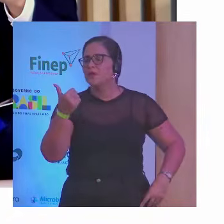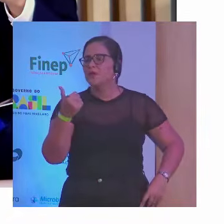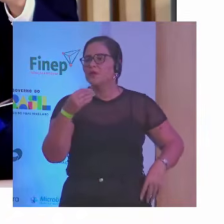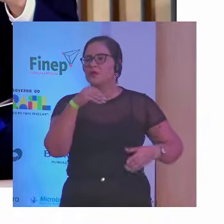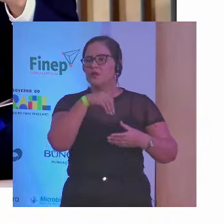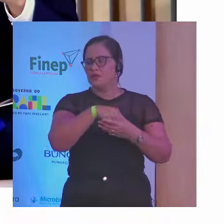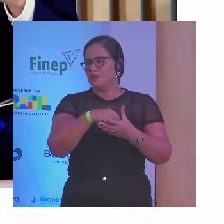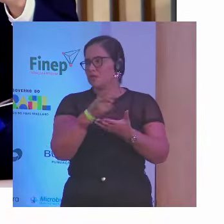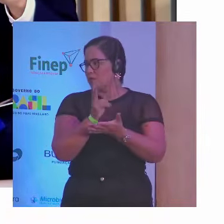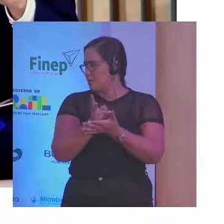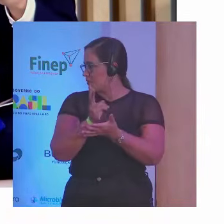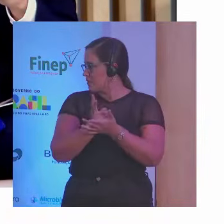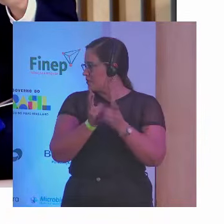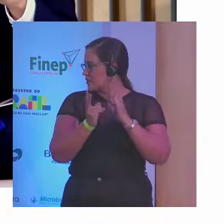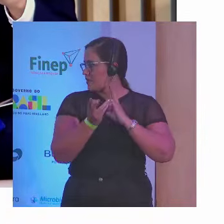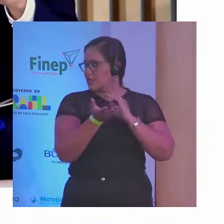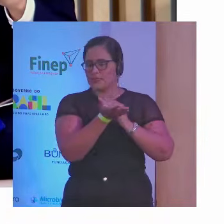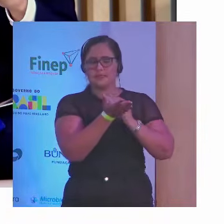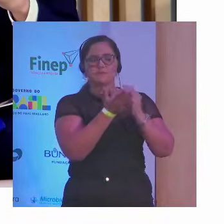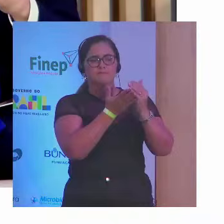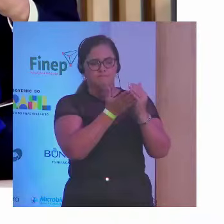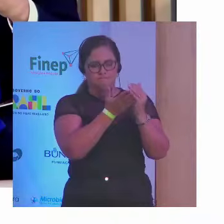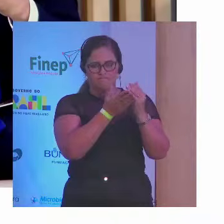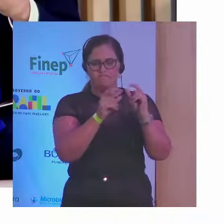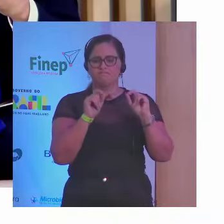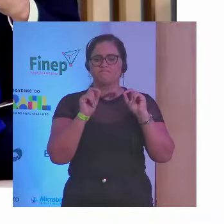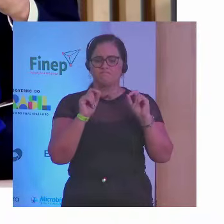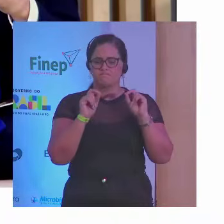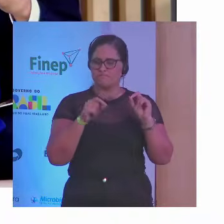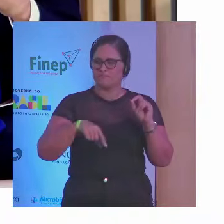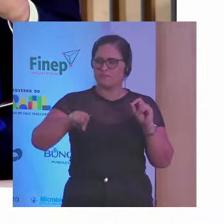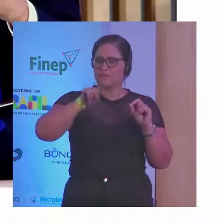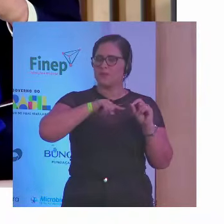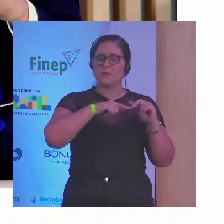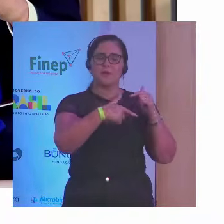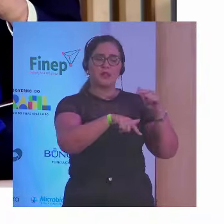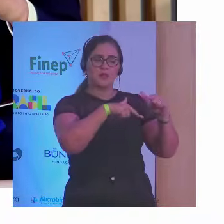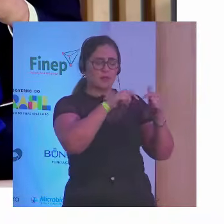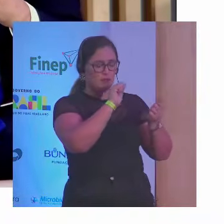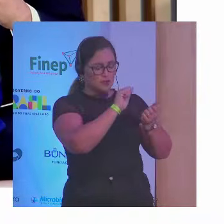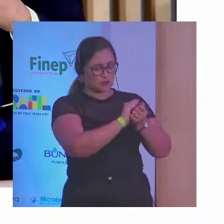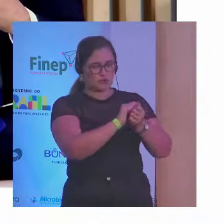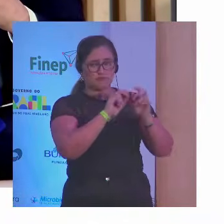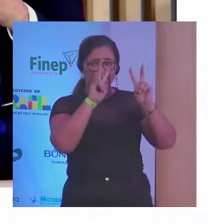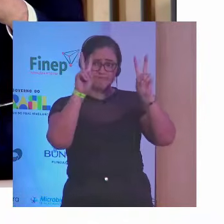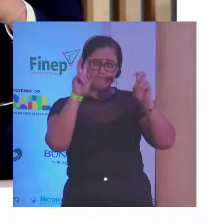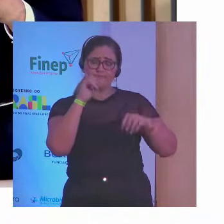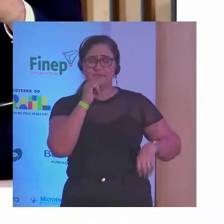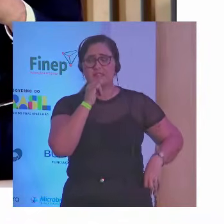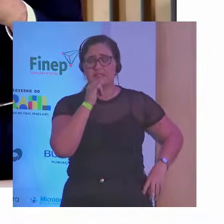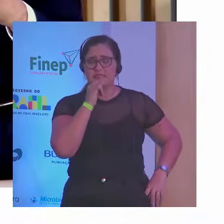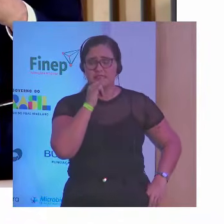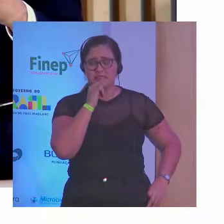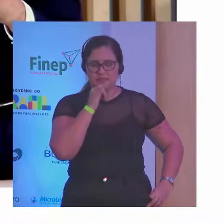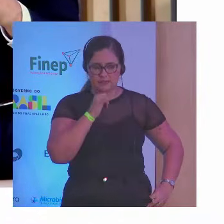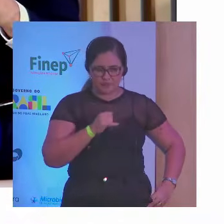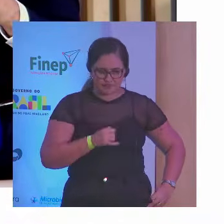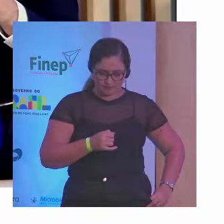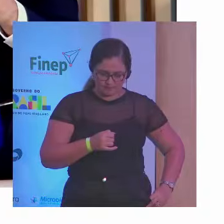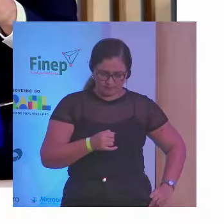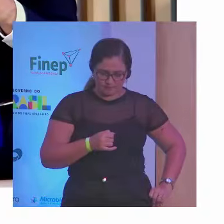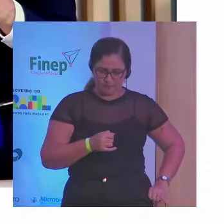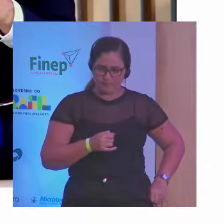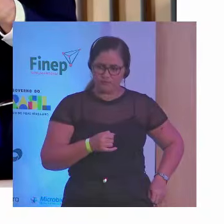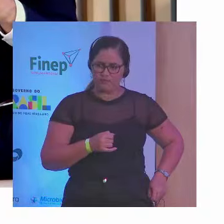the Geo group. There is a Blue Planet, and then we go for the Sargassum, and they organize the workshop with all the best experts, and we are there